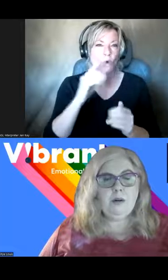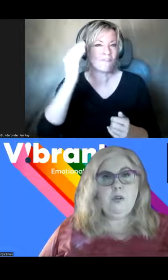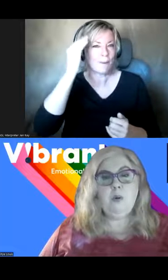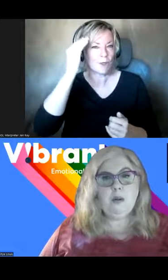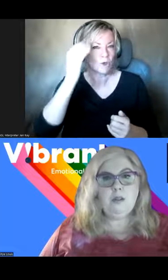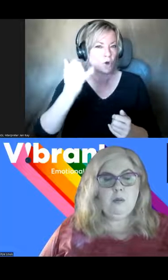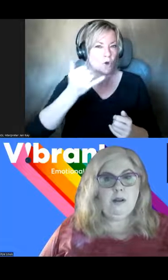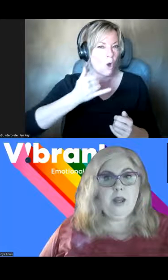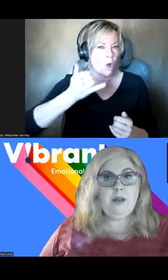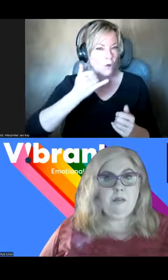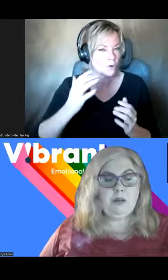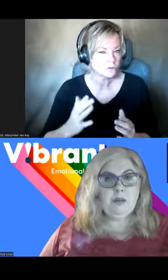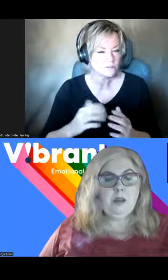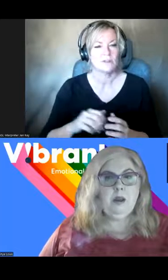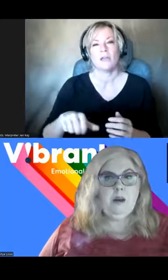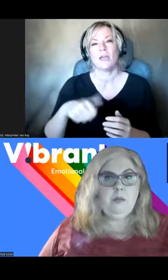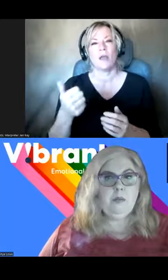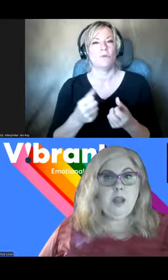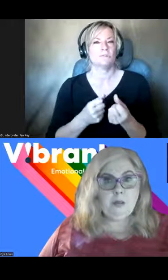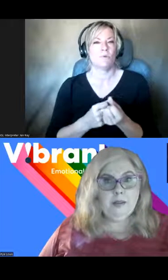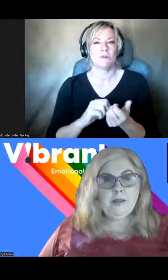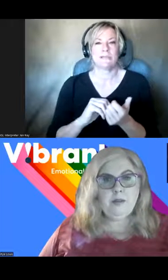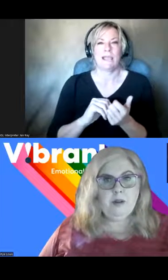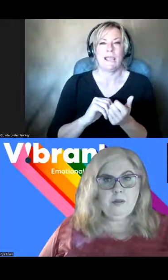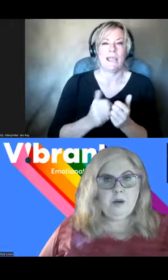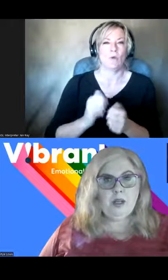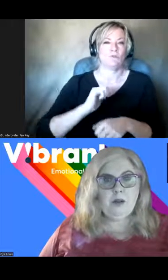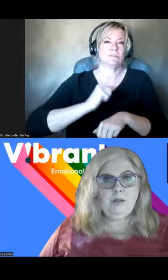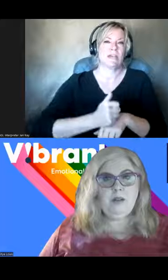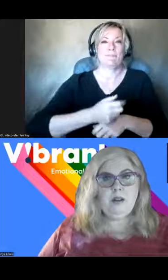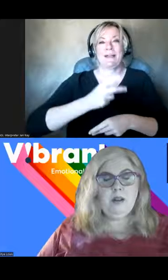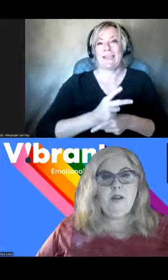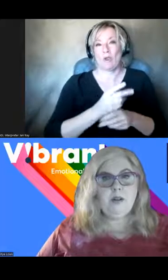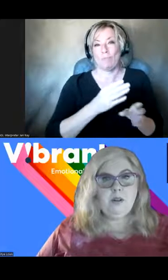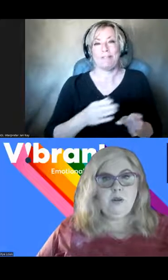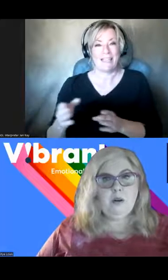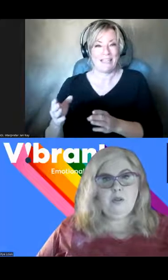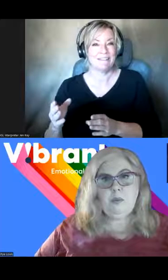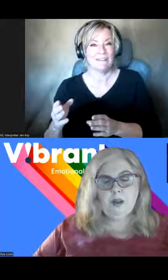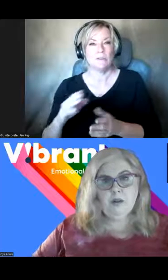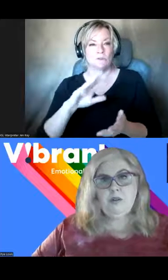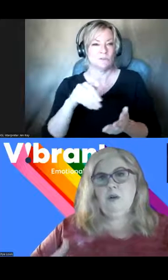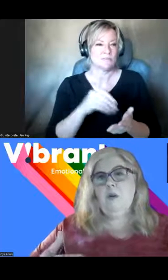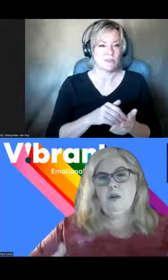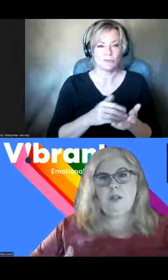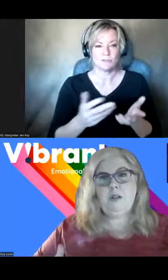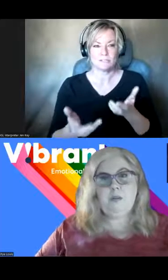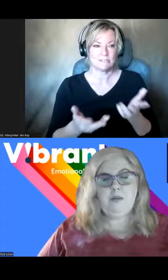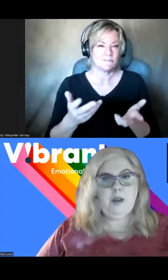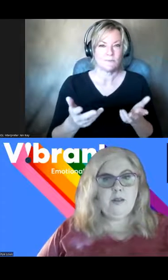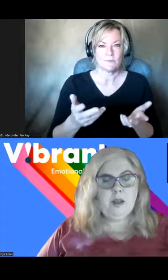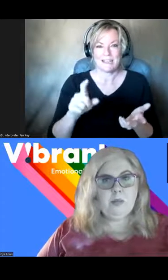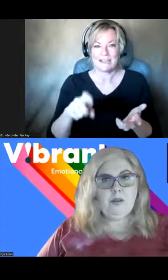and other supports around how to build care plans, like Greg was talking about, so that centers who aren't as familiar, or who